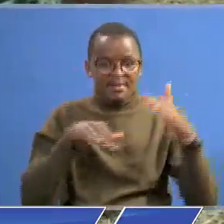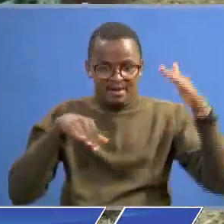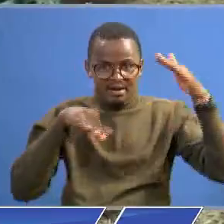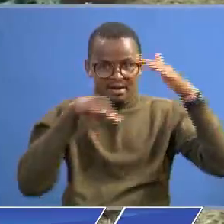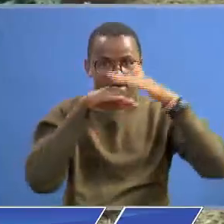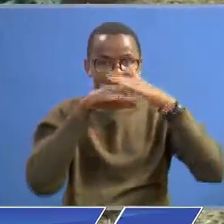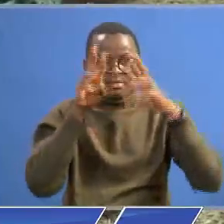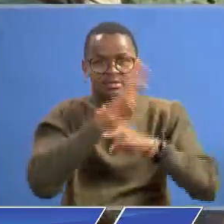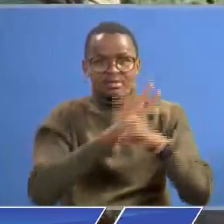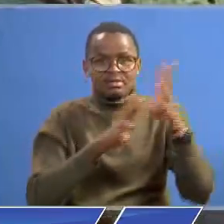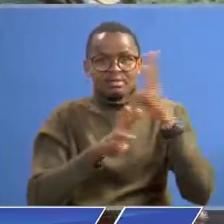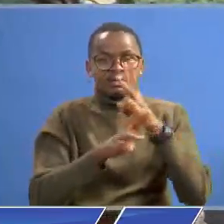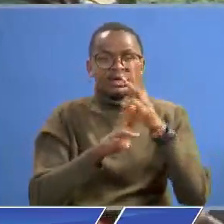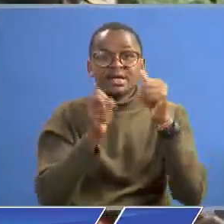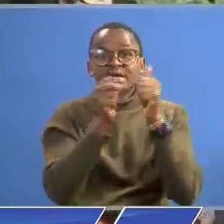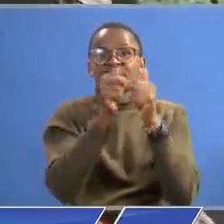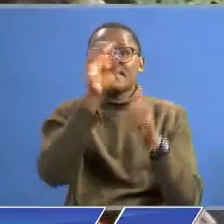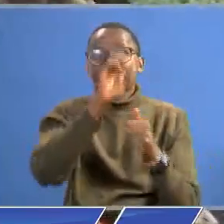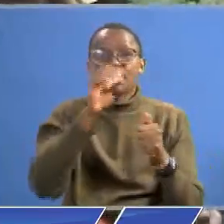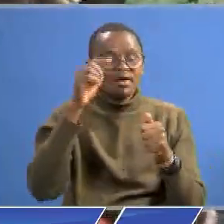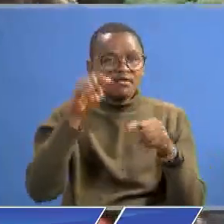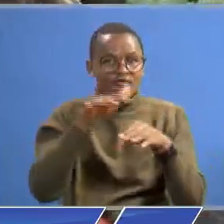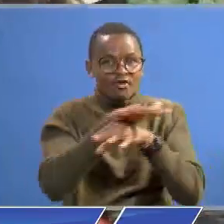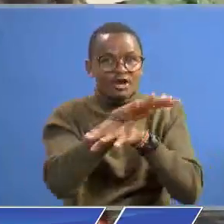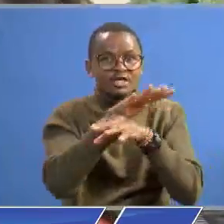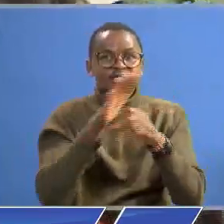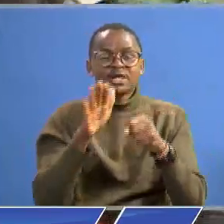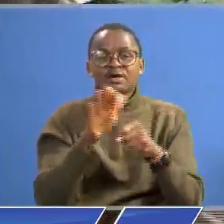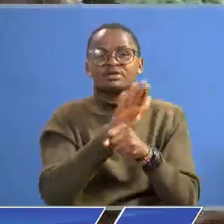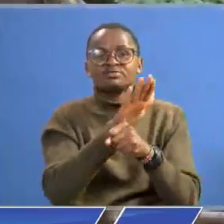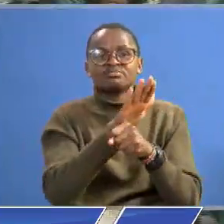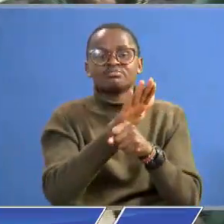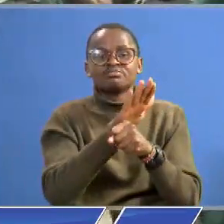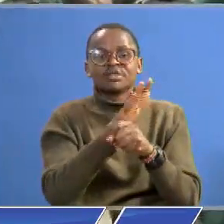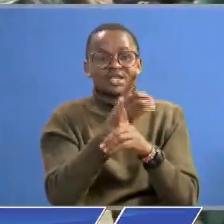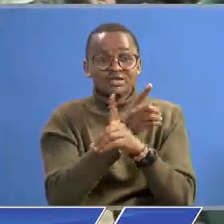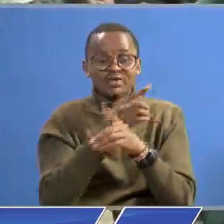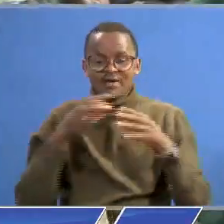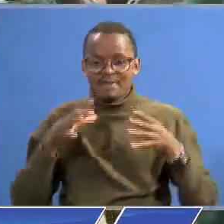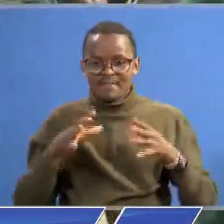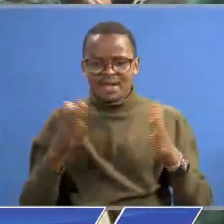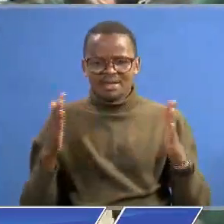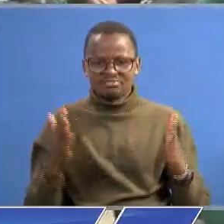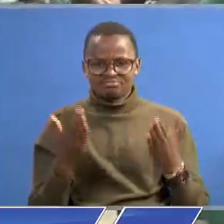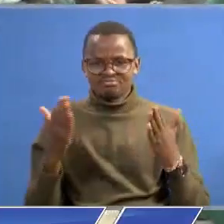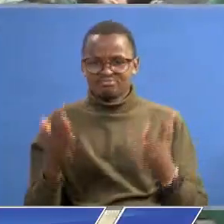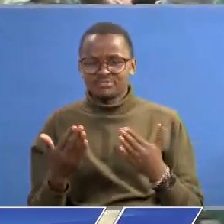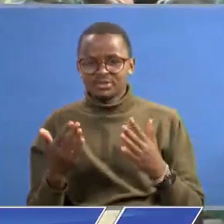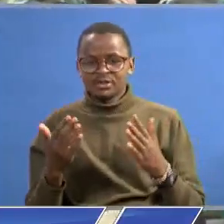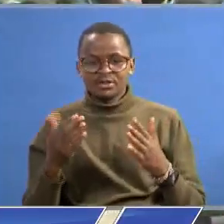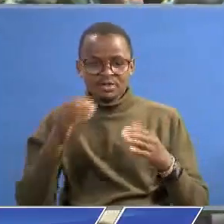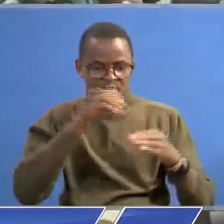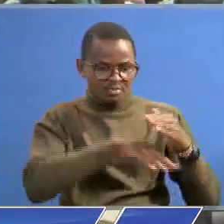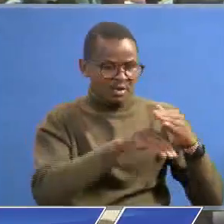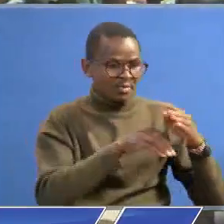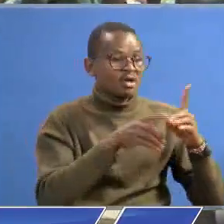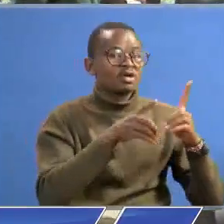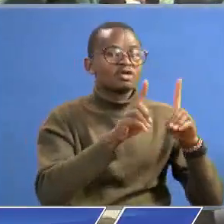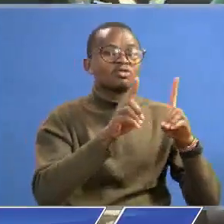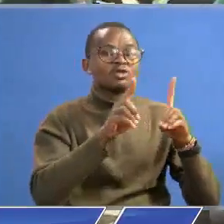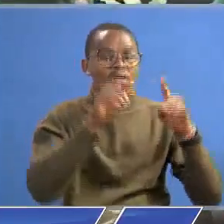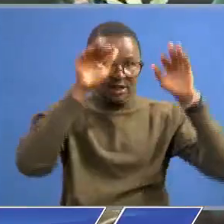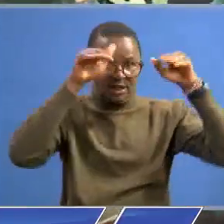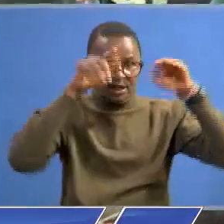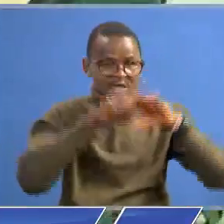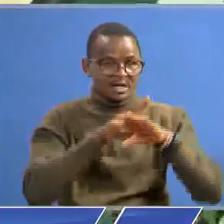required global standard of at least 10% forest cover. Different stakeholders have been encouraging the planting of trees during this rainy